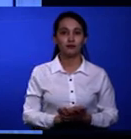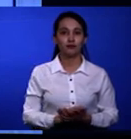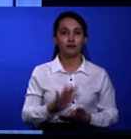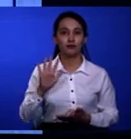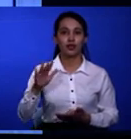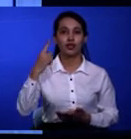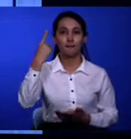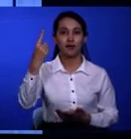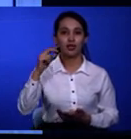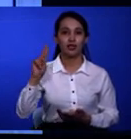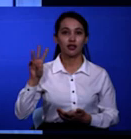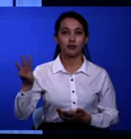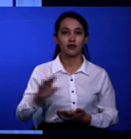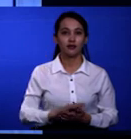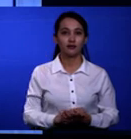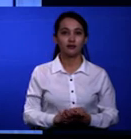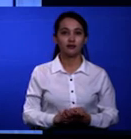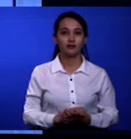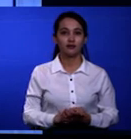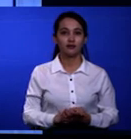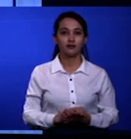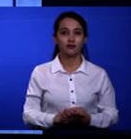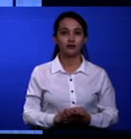5 dan 1 kilometr.